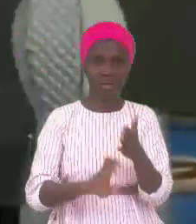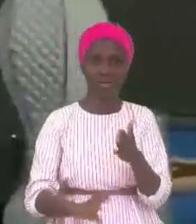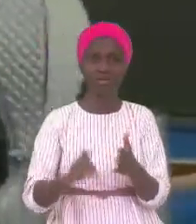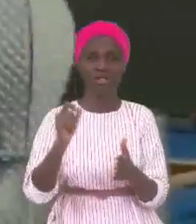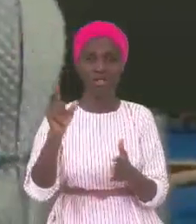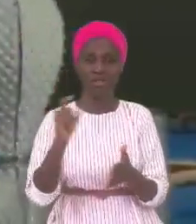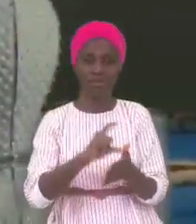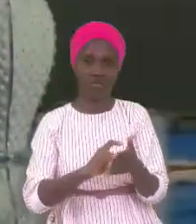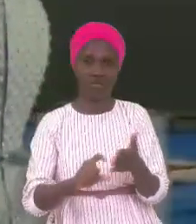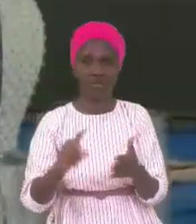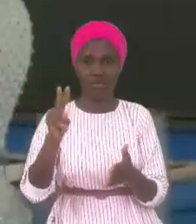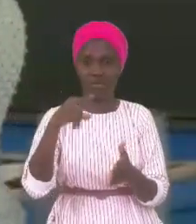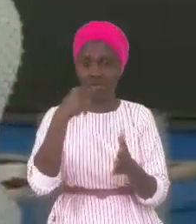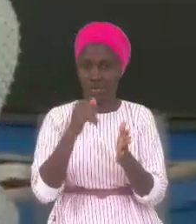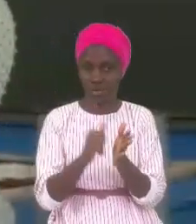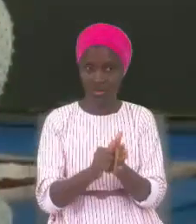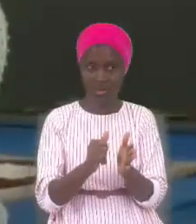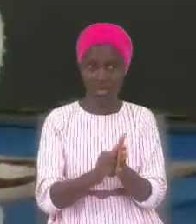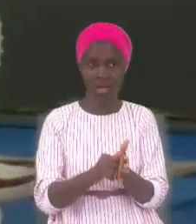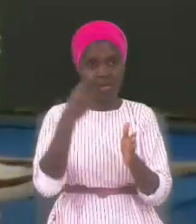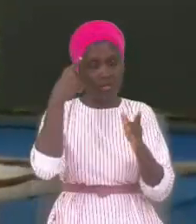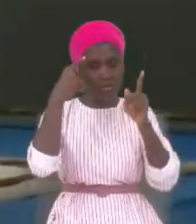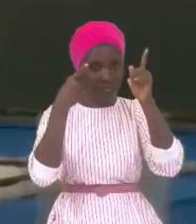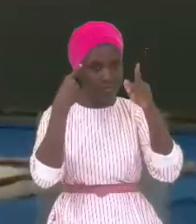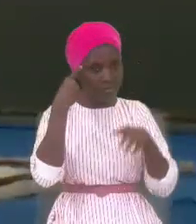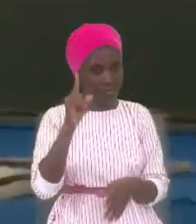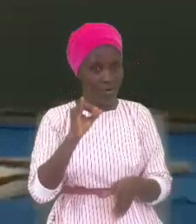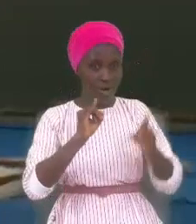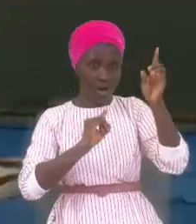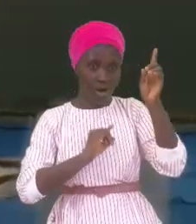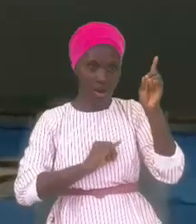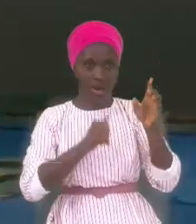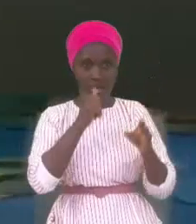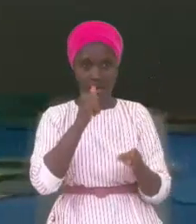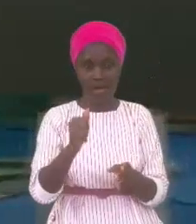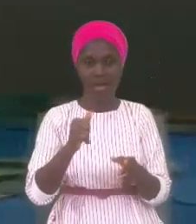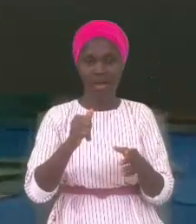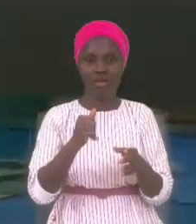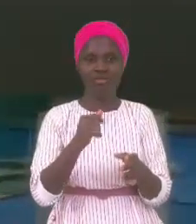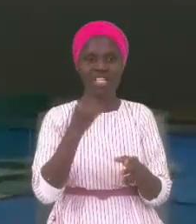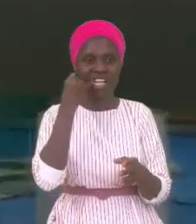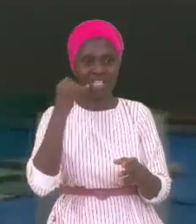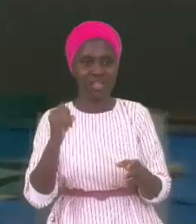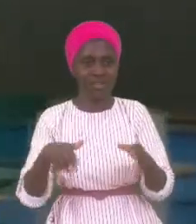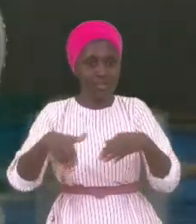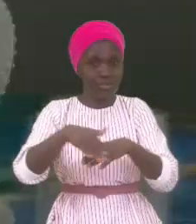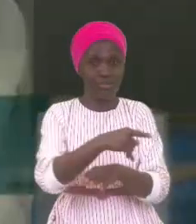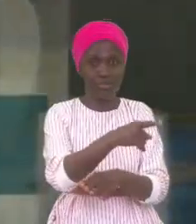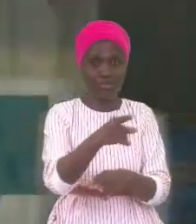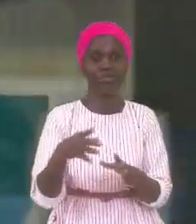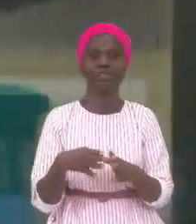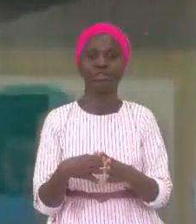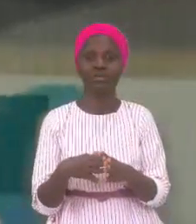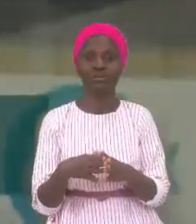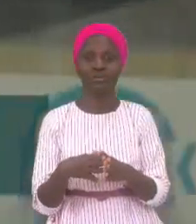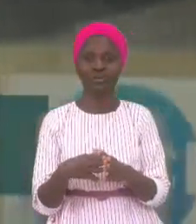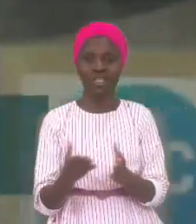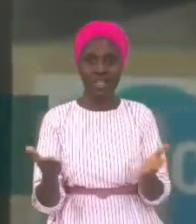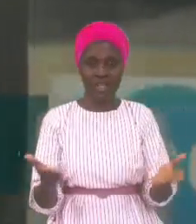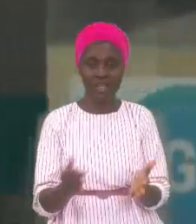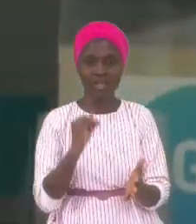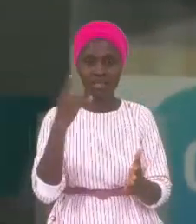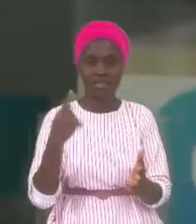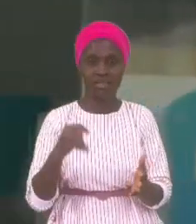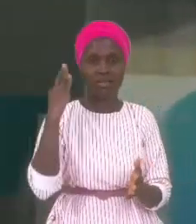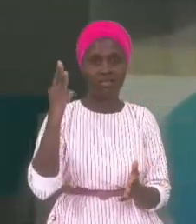In verse 2, it says, for I am jealous over you. Here is Paul the apostle. Here is the minister. And